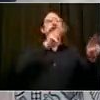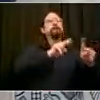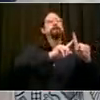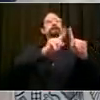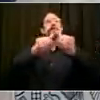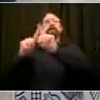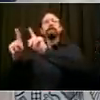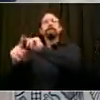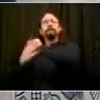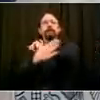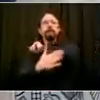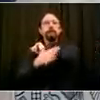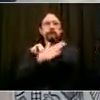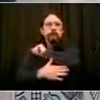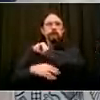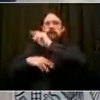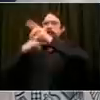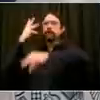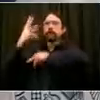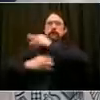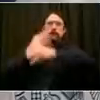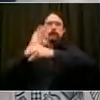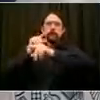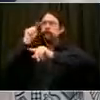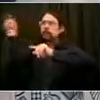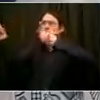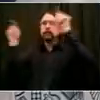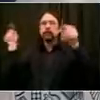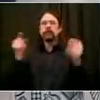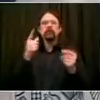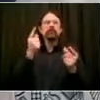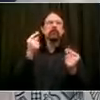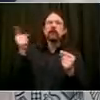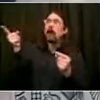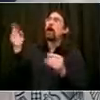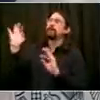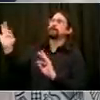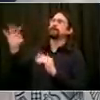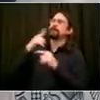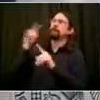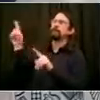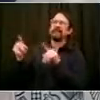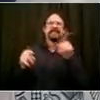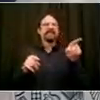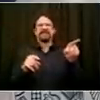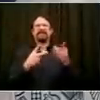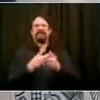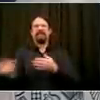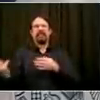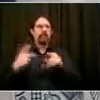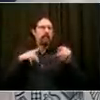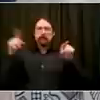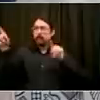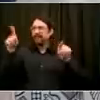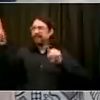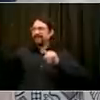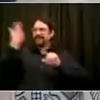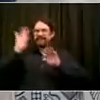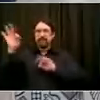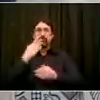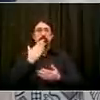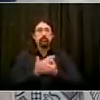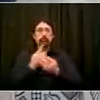safe. Go ahead, Andrew. Are you being unreasonably optimistic when you suggest to parents and families that this might only